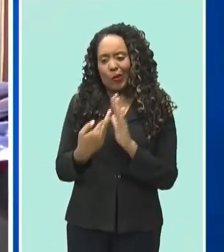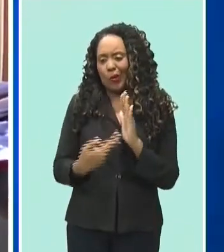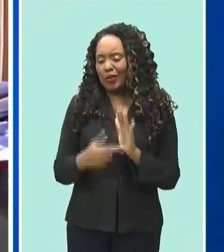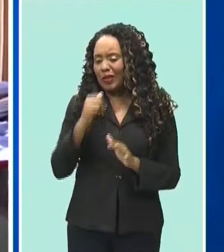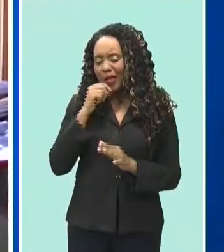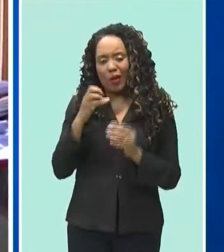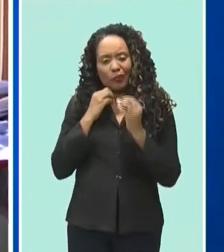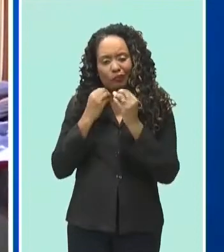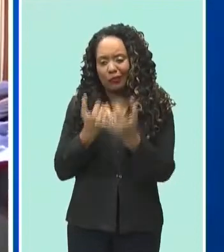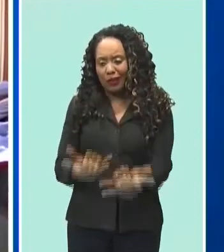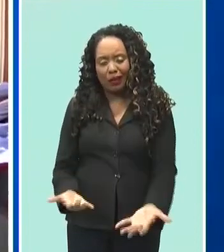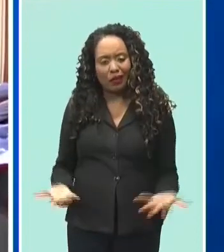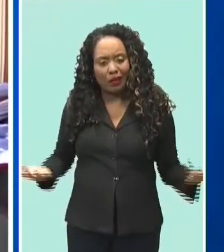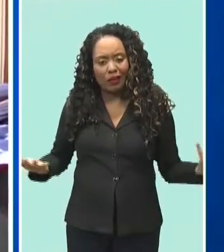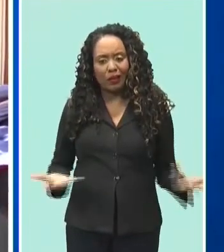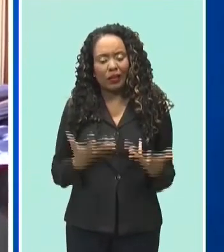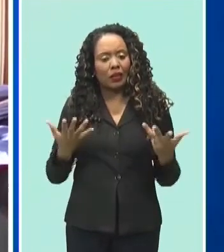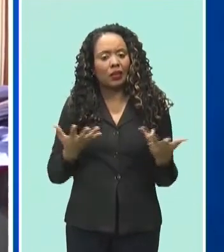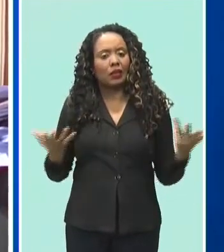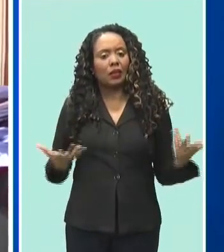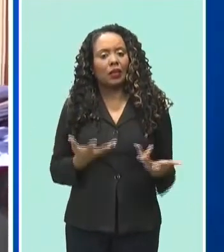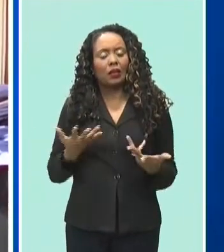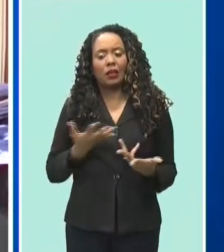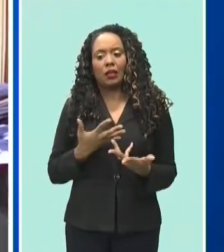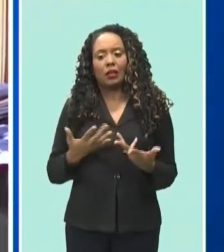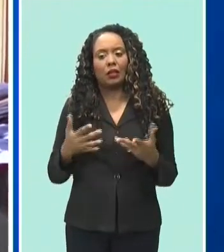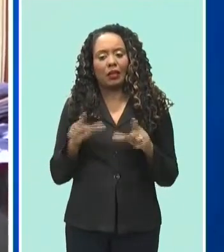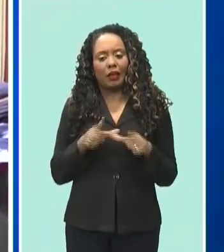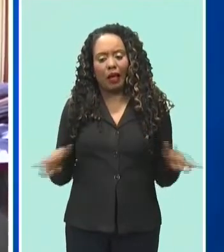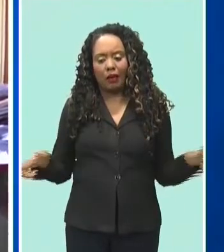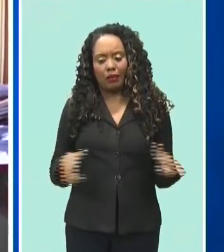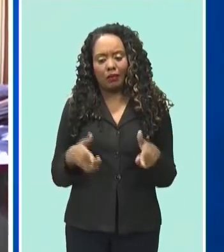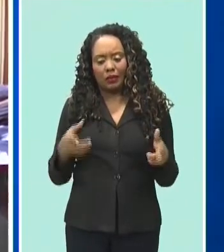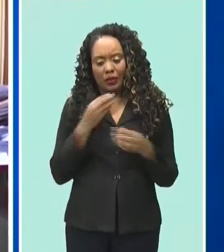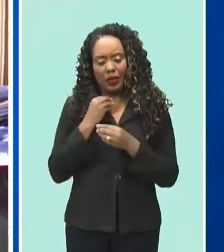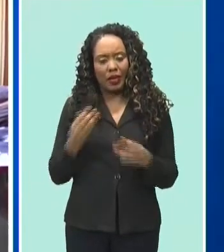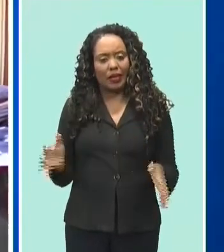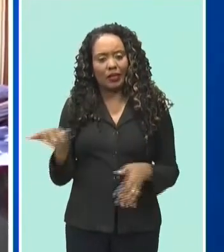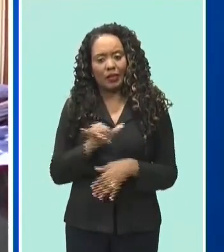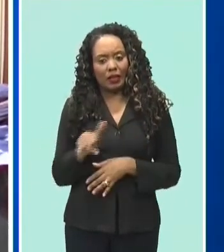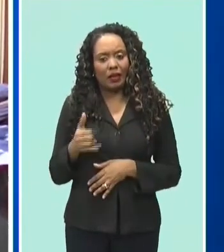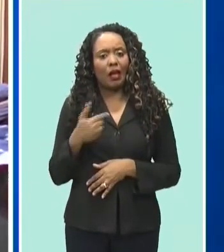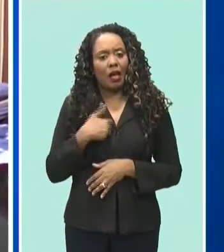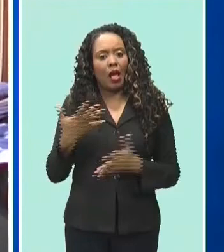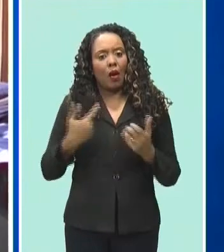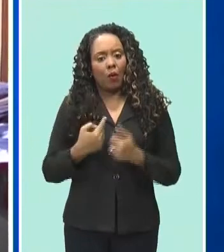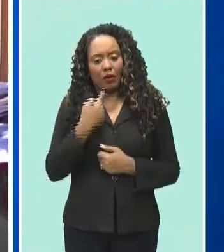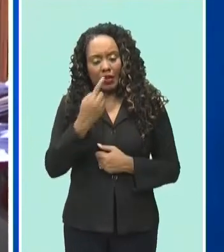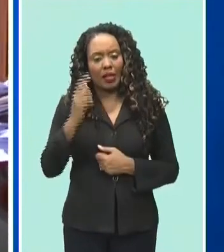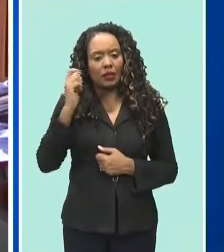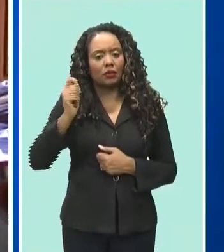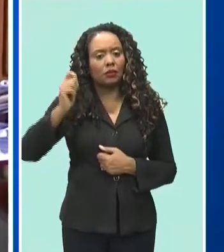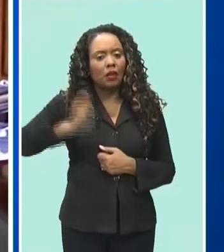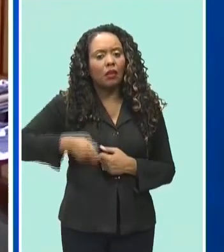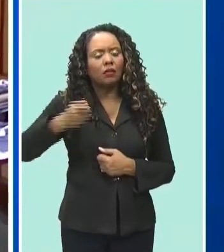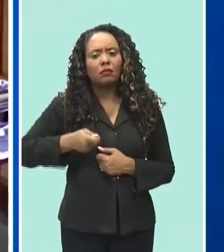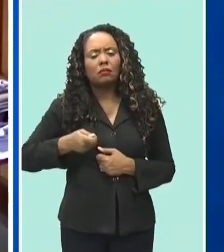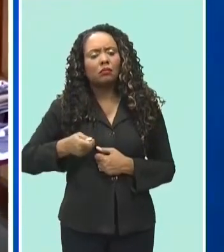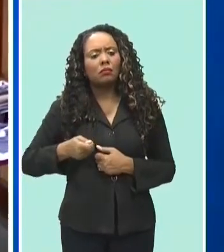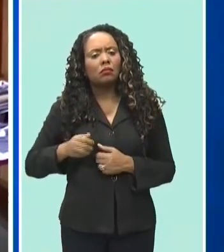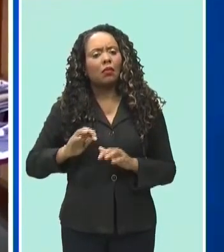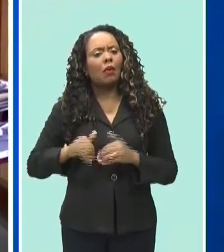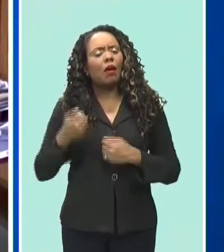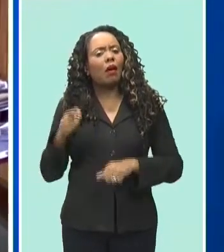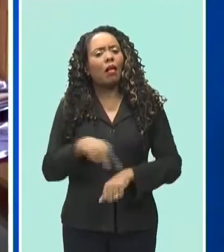simply trampling upon the clear language of the Constitution. And that is what I'm telling the judge, that for how long will we not bell the